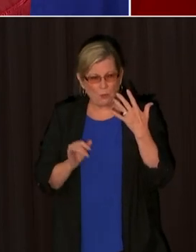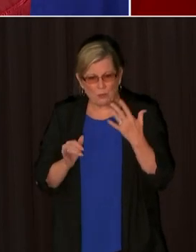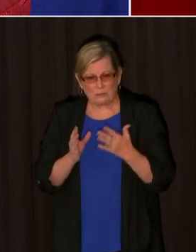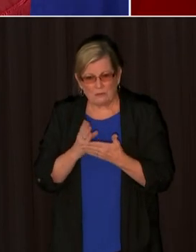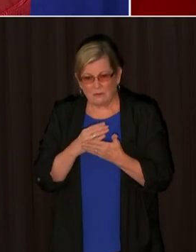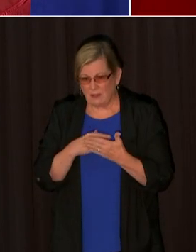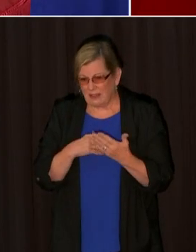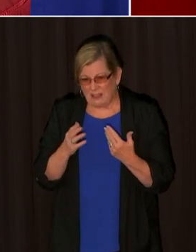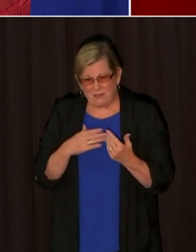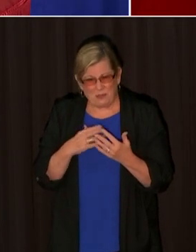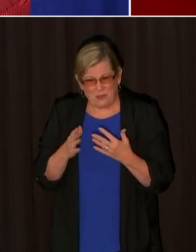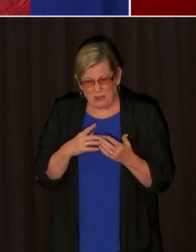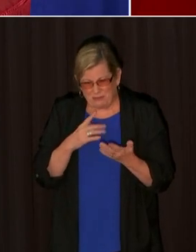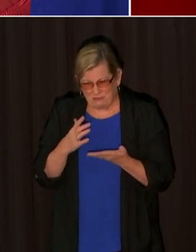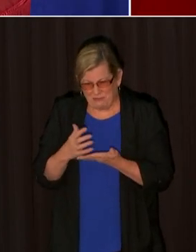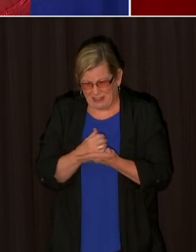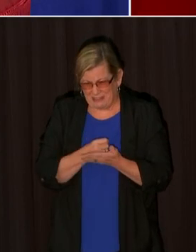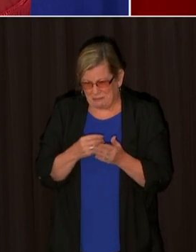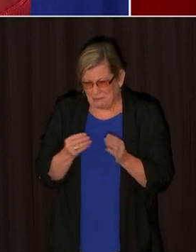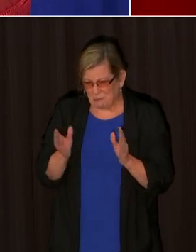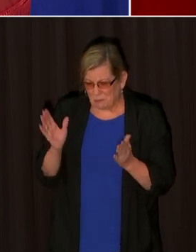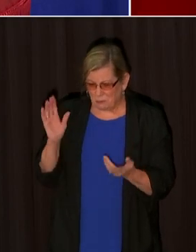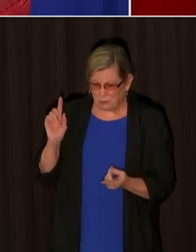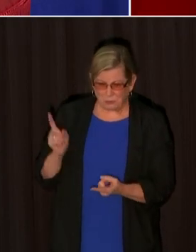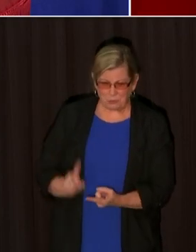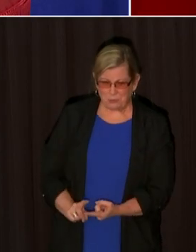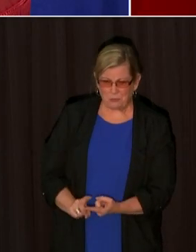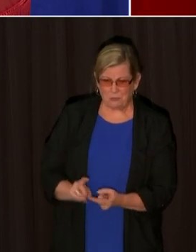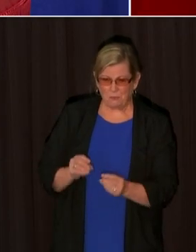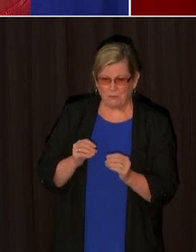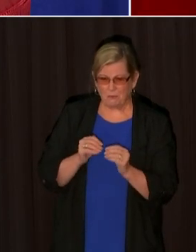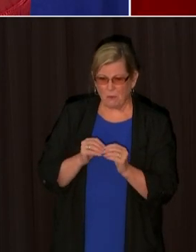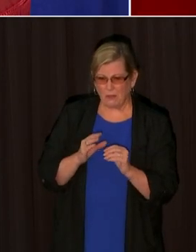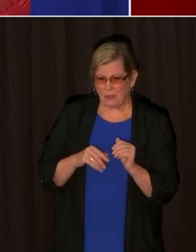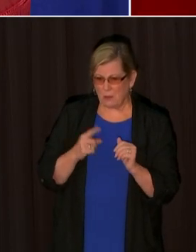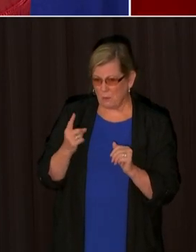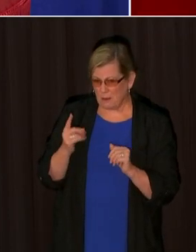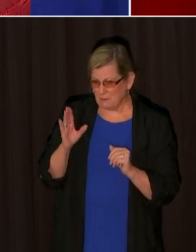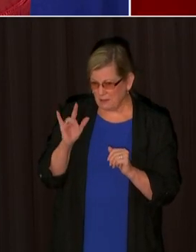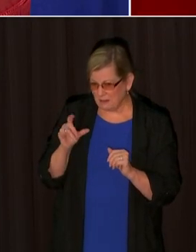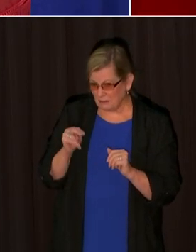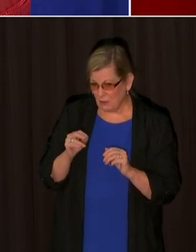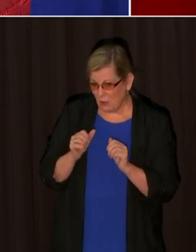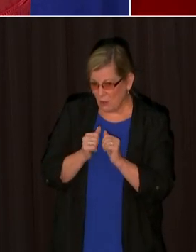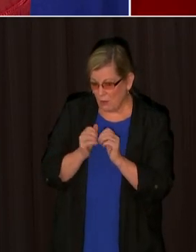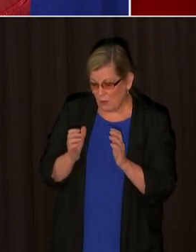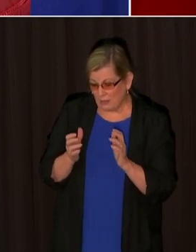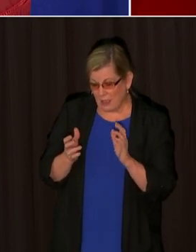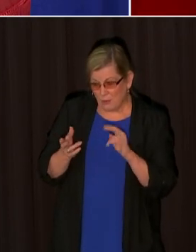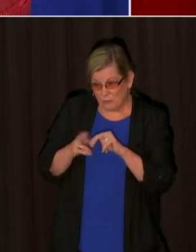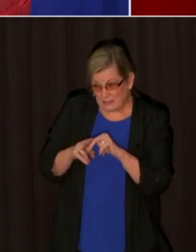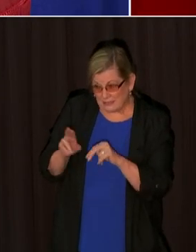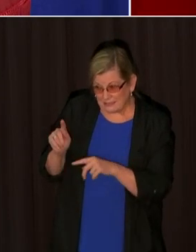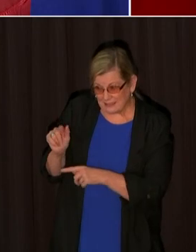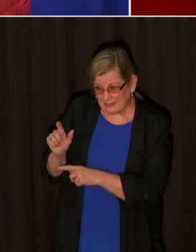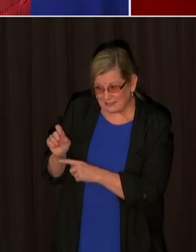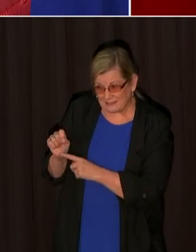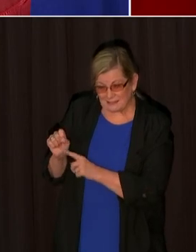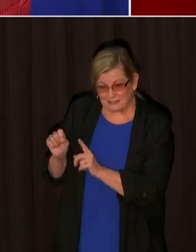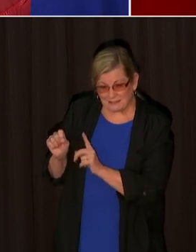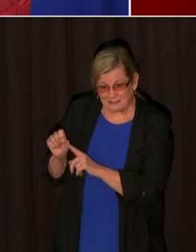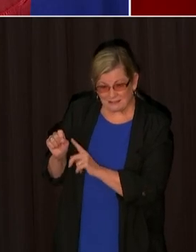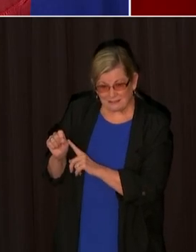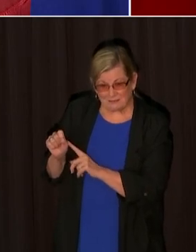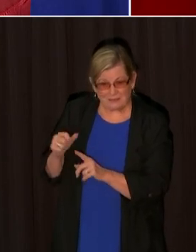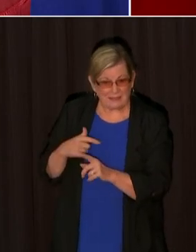decreased by over $1 billion without raising taxes. And I've said before, and I'll say now, I